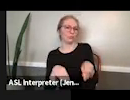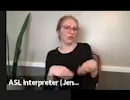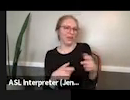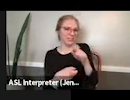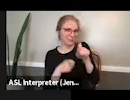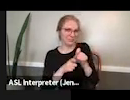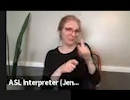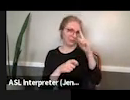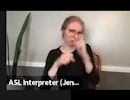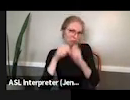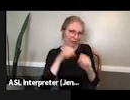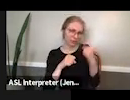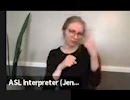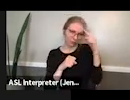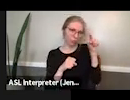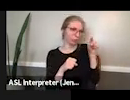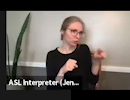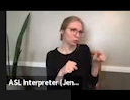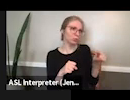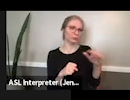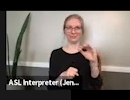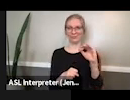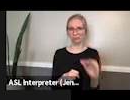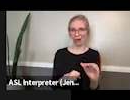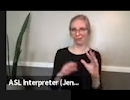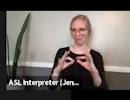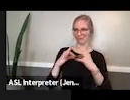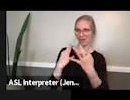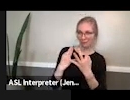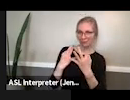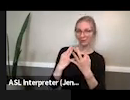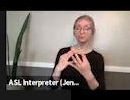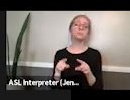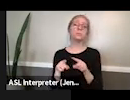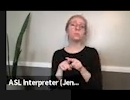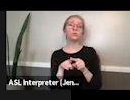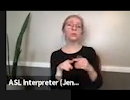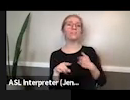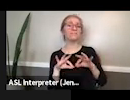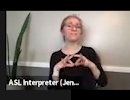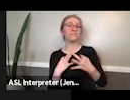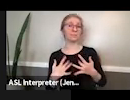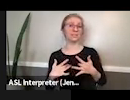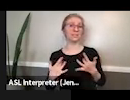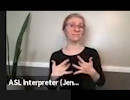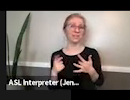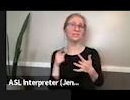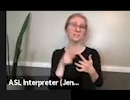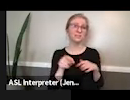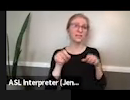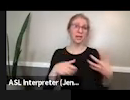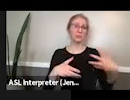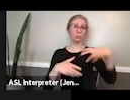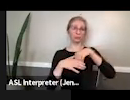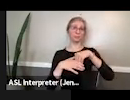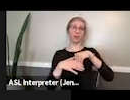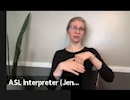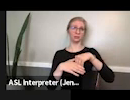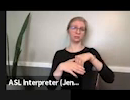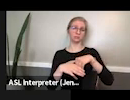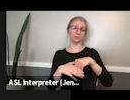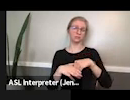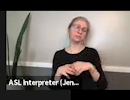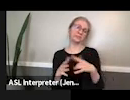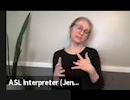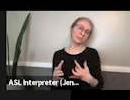that child for you and the family. We also have family events that they would then be able to participate in. And usually things